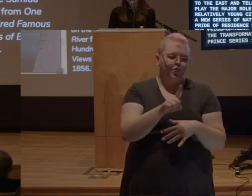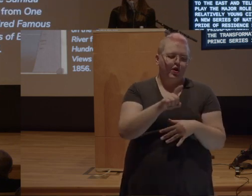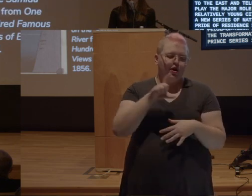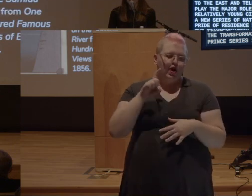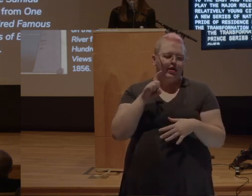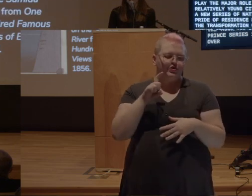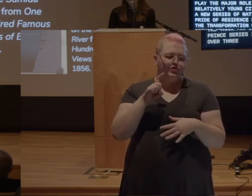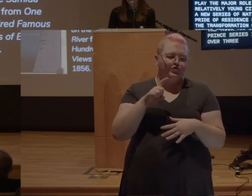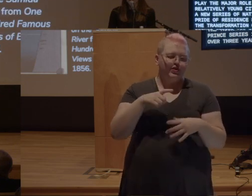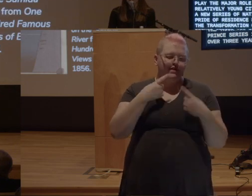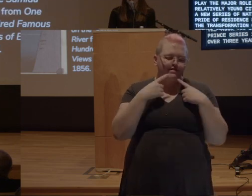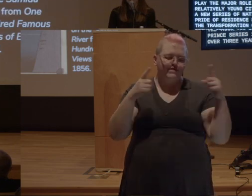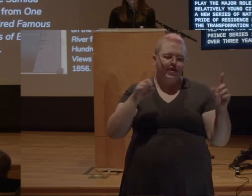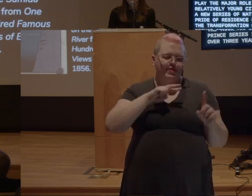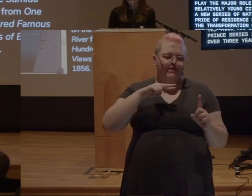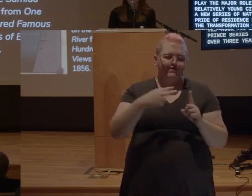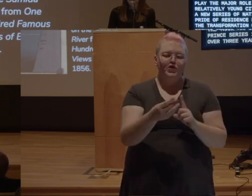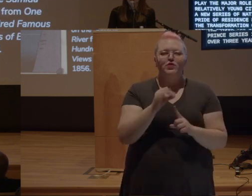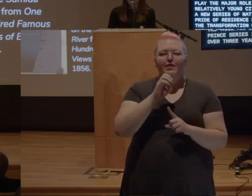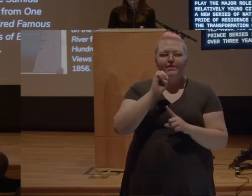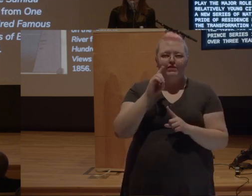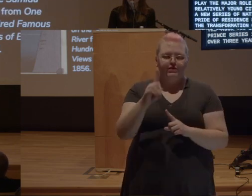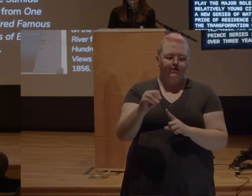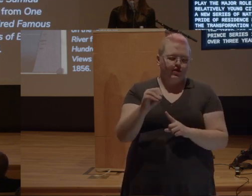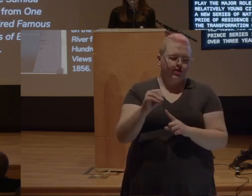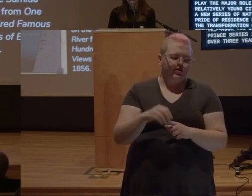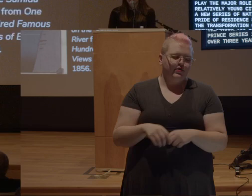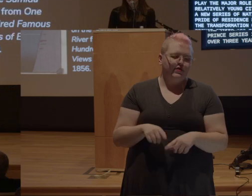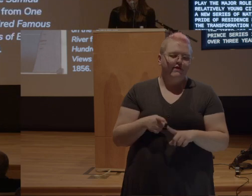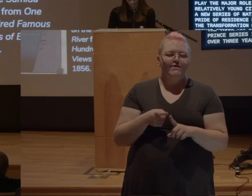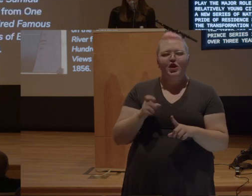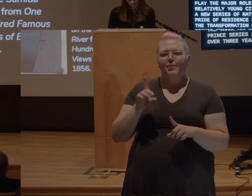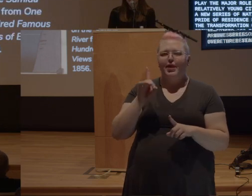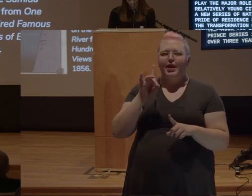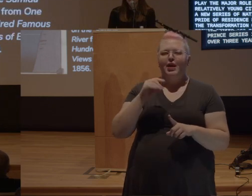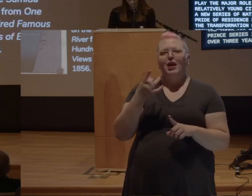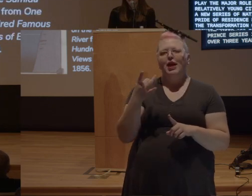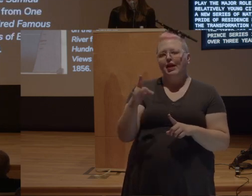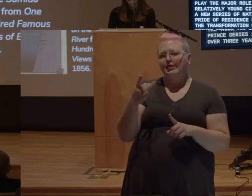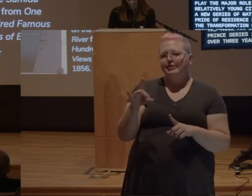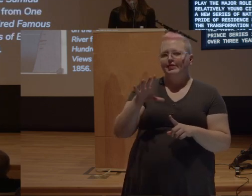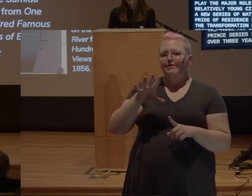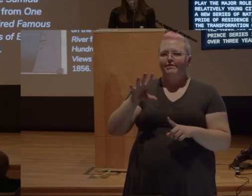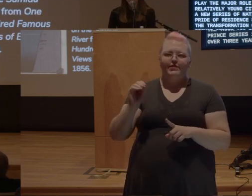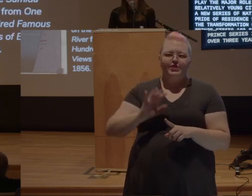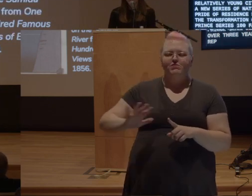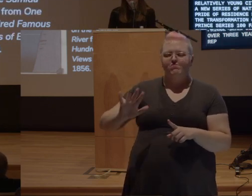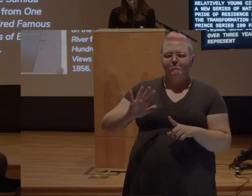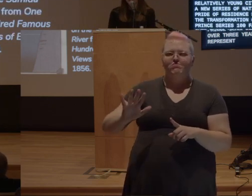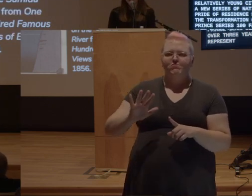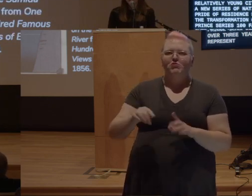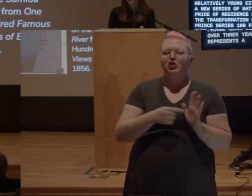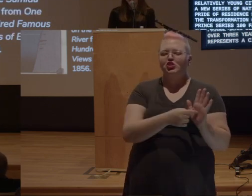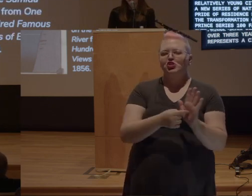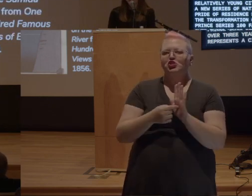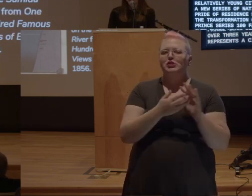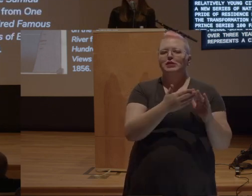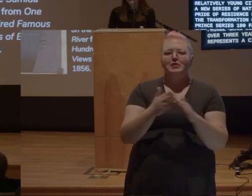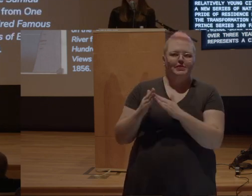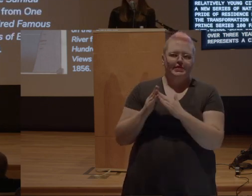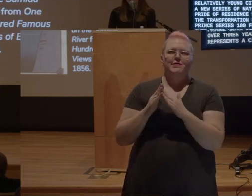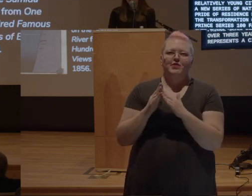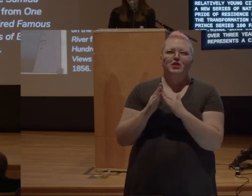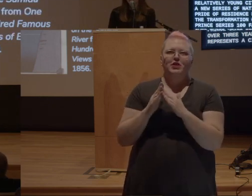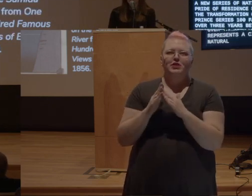over 3 years between 1856 to 1859. This series represents a city very much immersed in